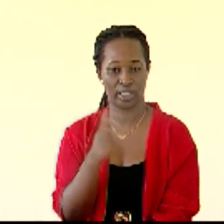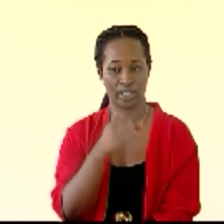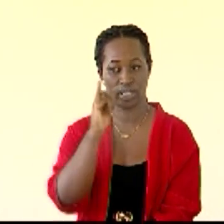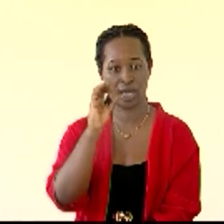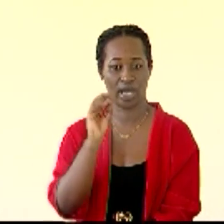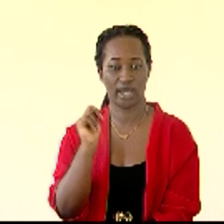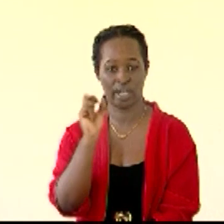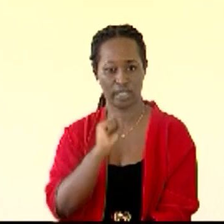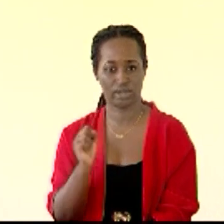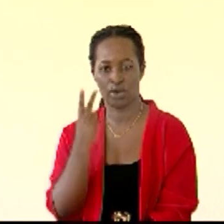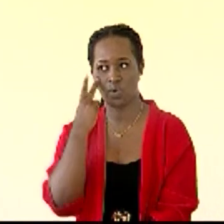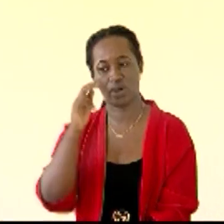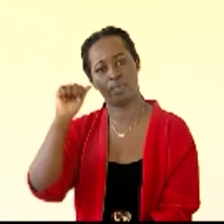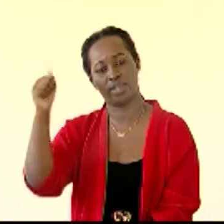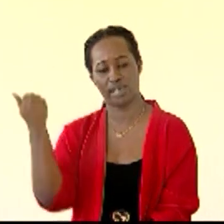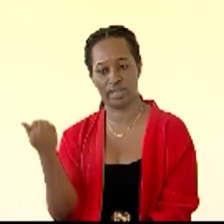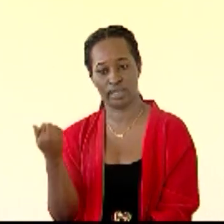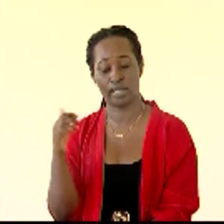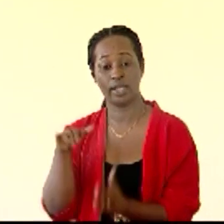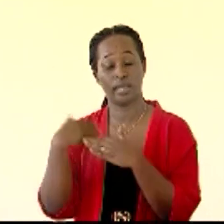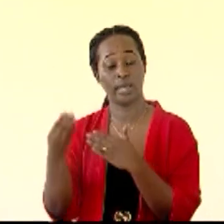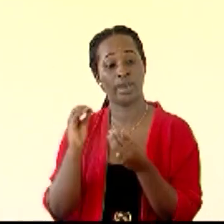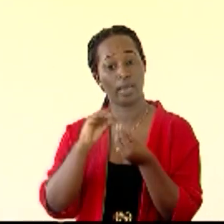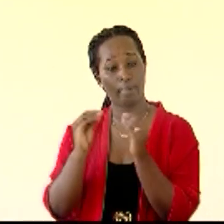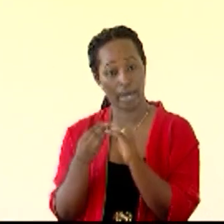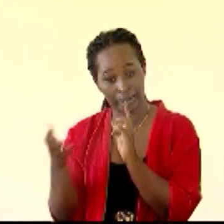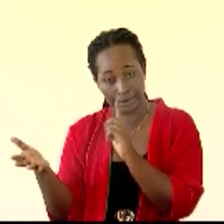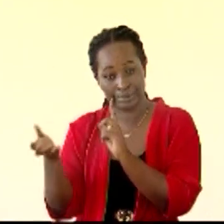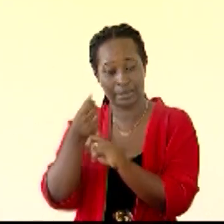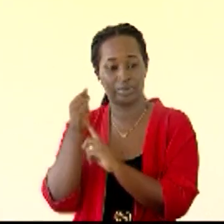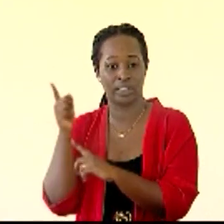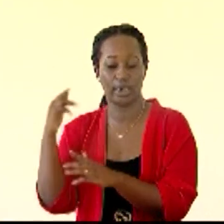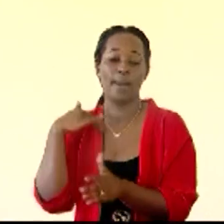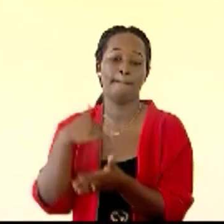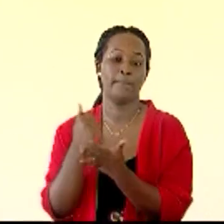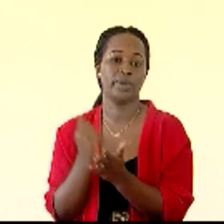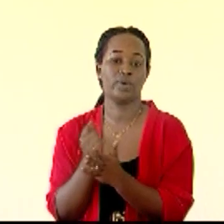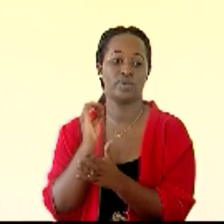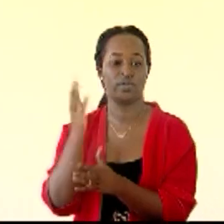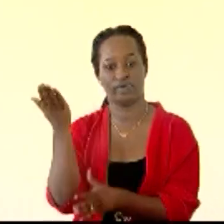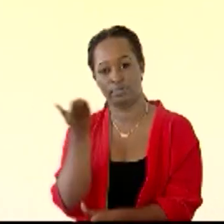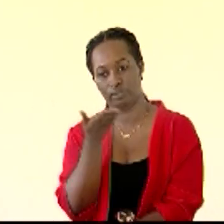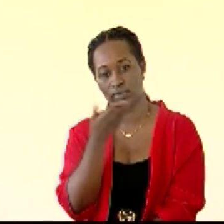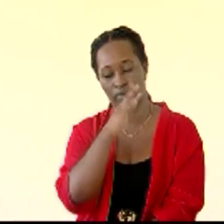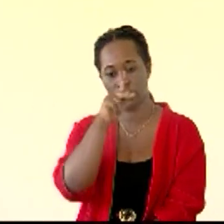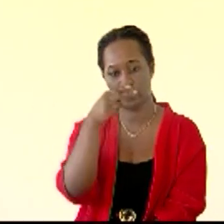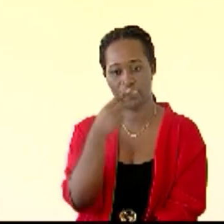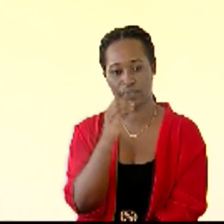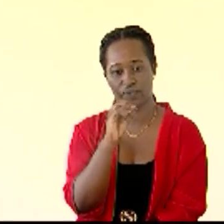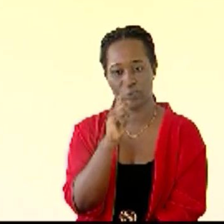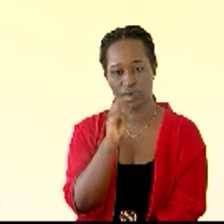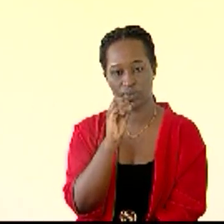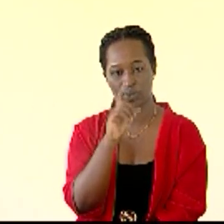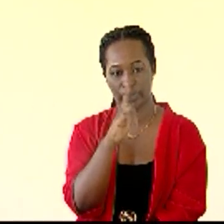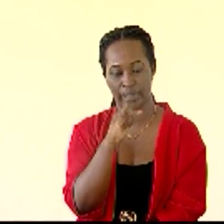So the amount is kept high here because of photolysis. With rapid